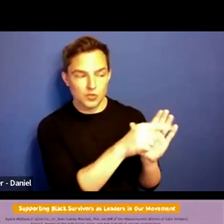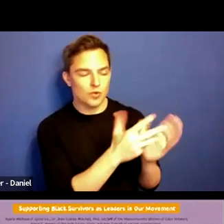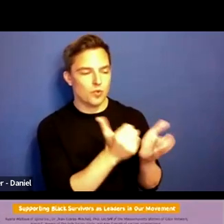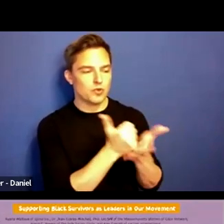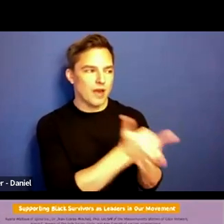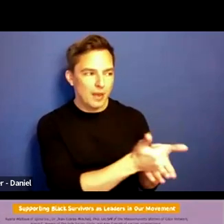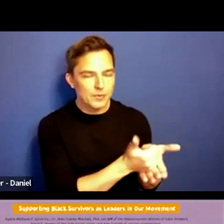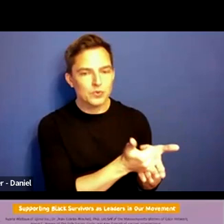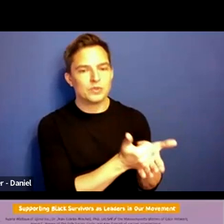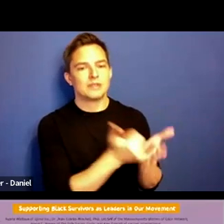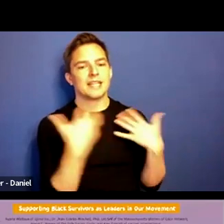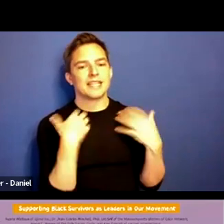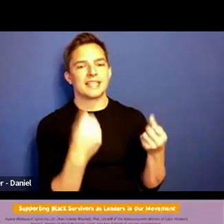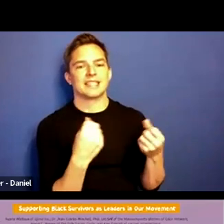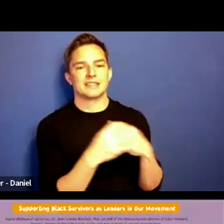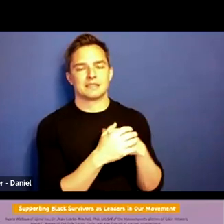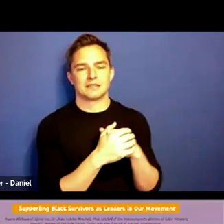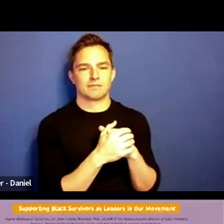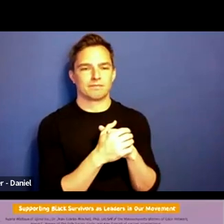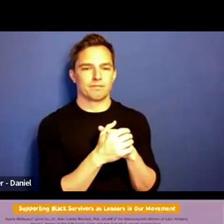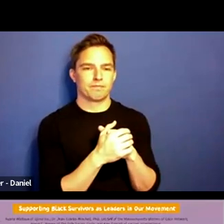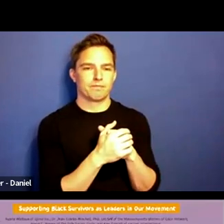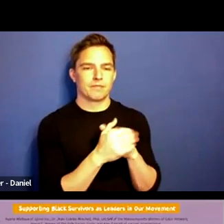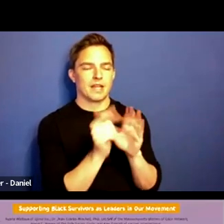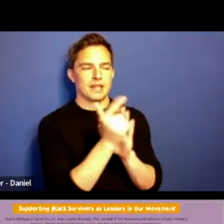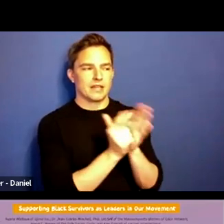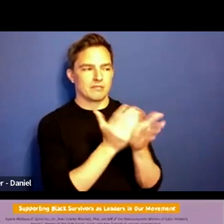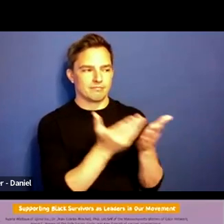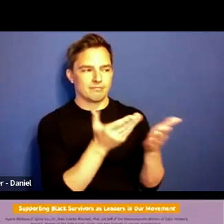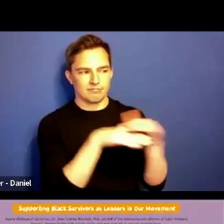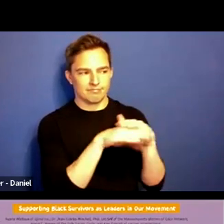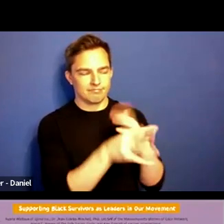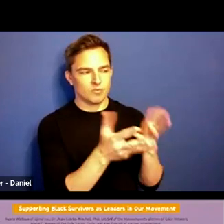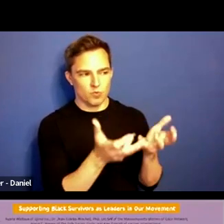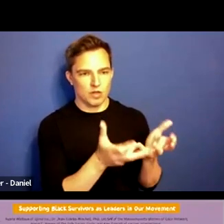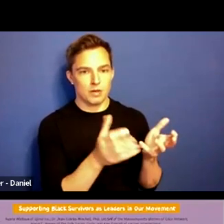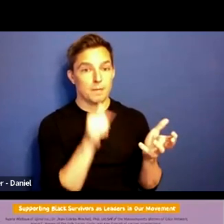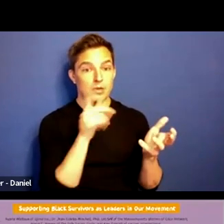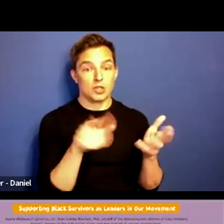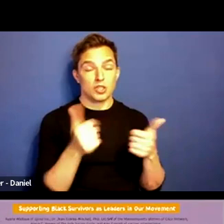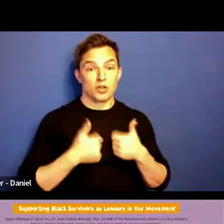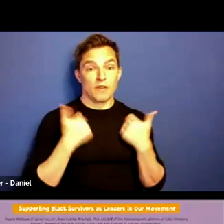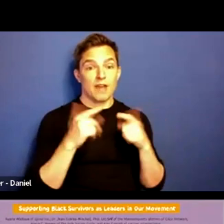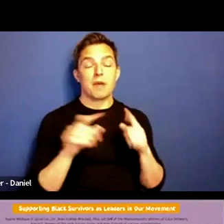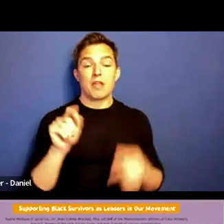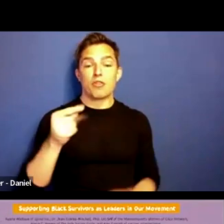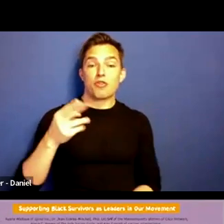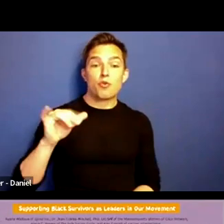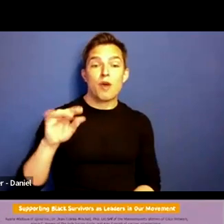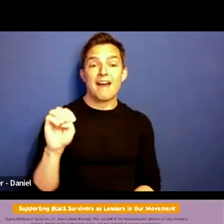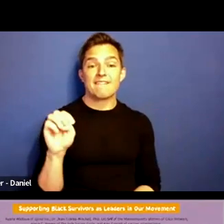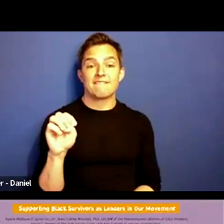you heal and get, legal stuff if you want, but also, not just survive, but thrive.